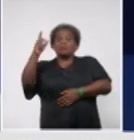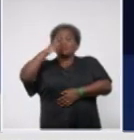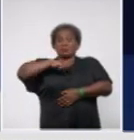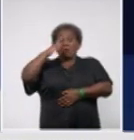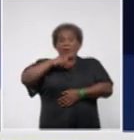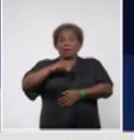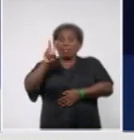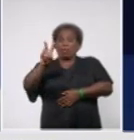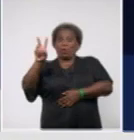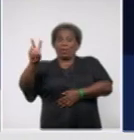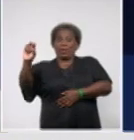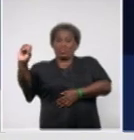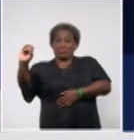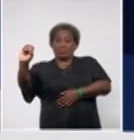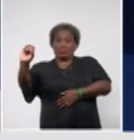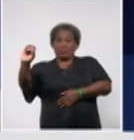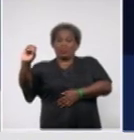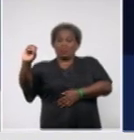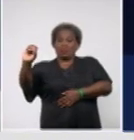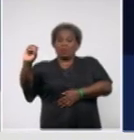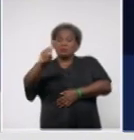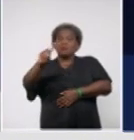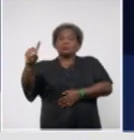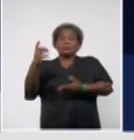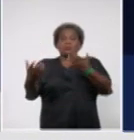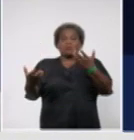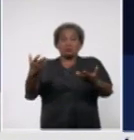473 from Artemisa, the most